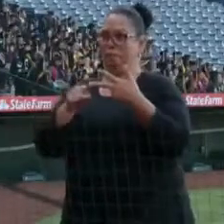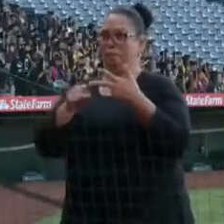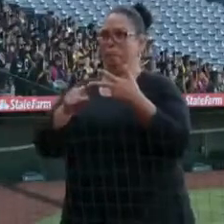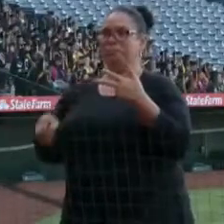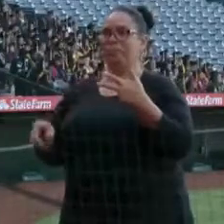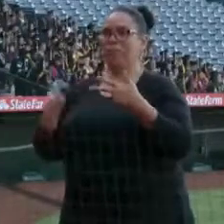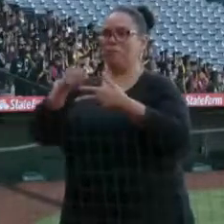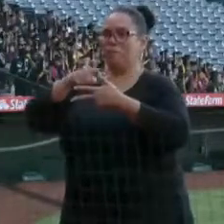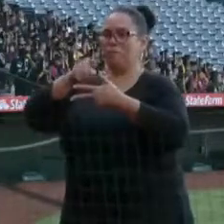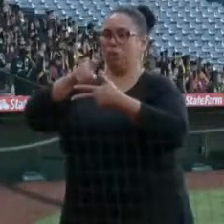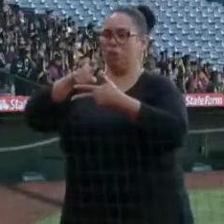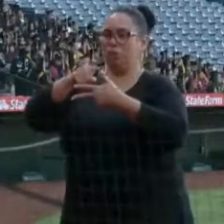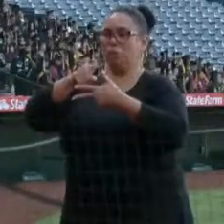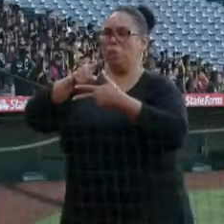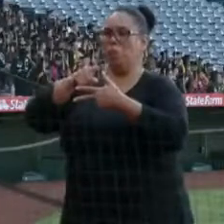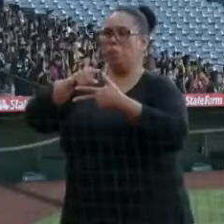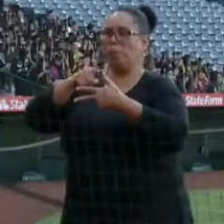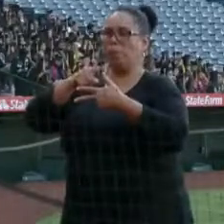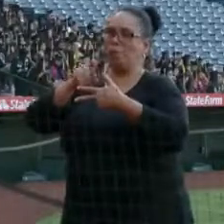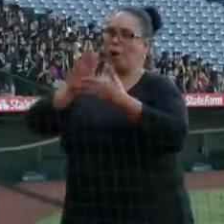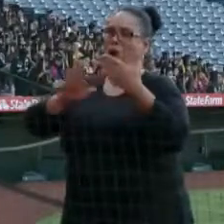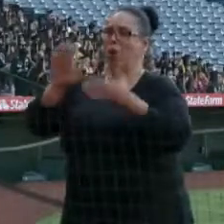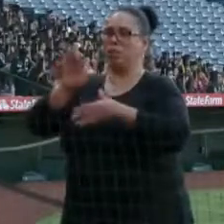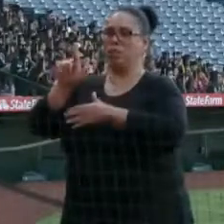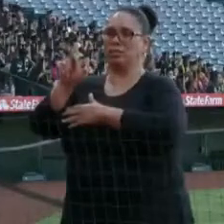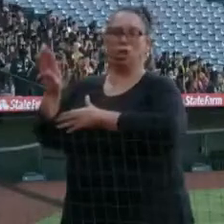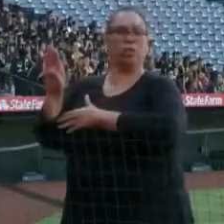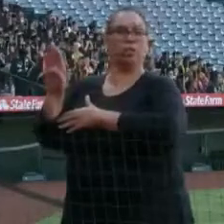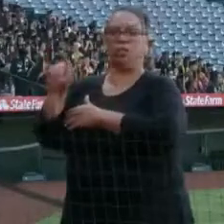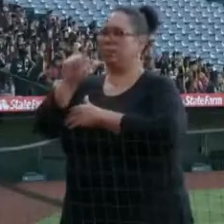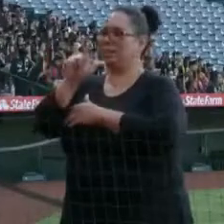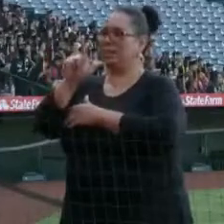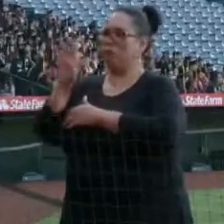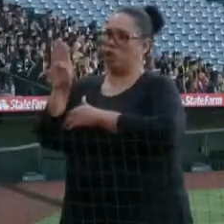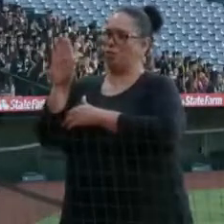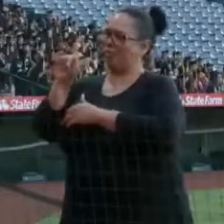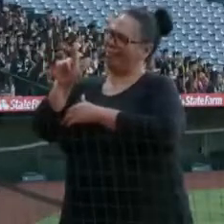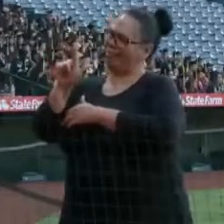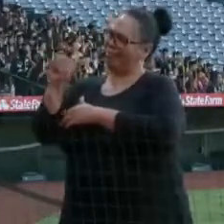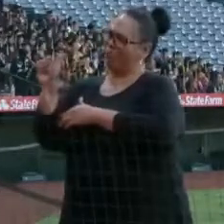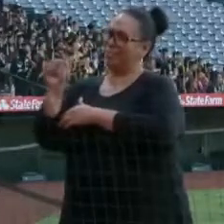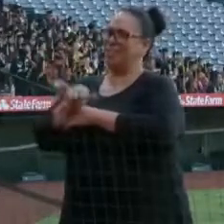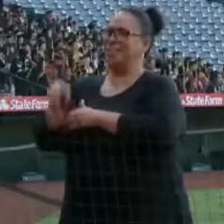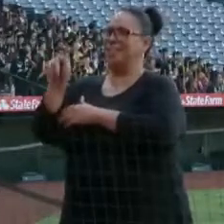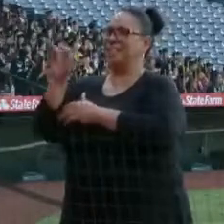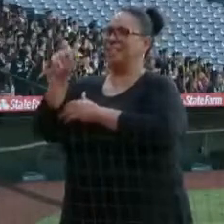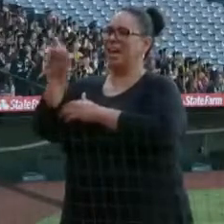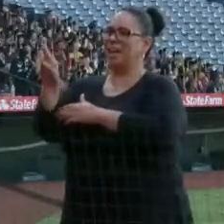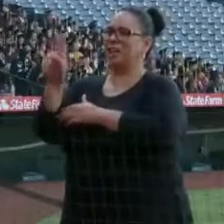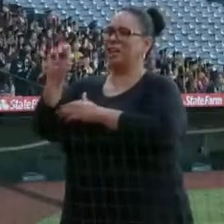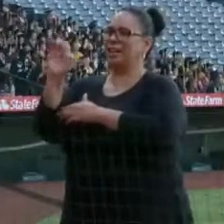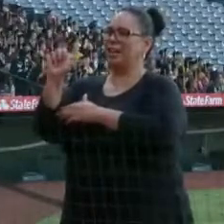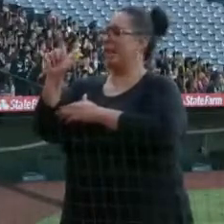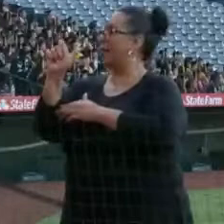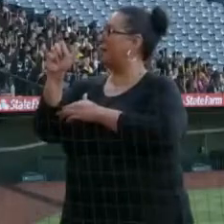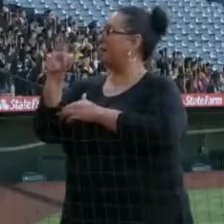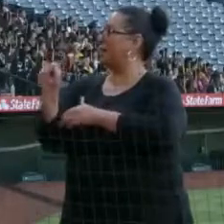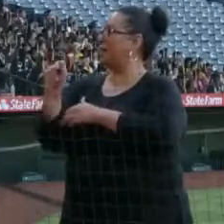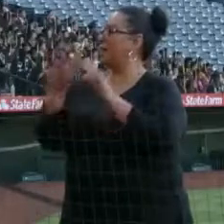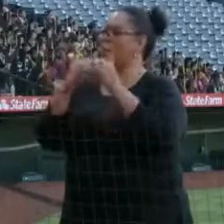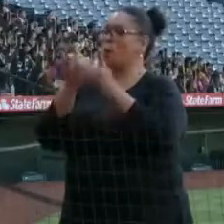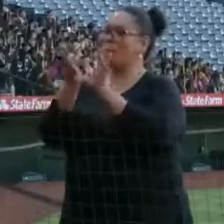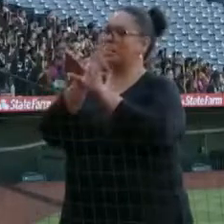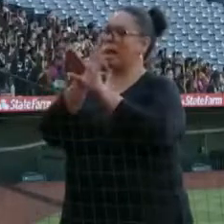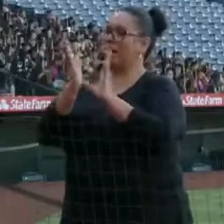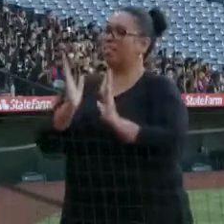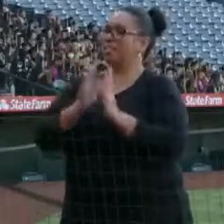Our first Outstanding Graduate in the College of Liberal Arts honor goes to Tyler Nelson from the Department of Psychology.